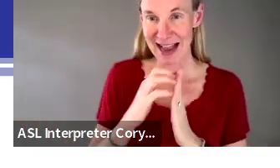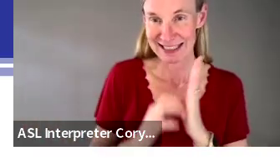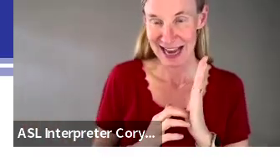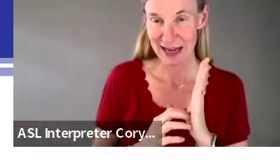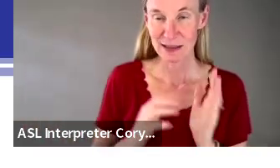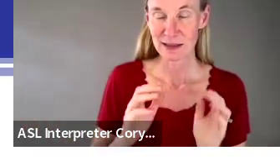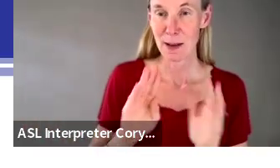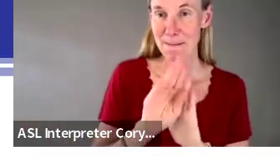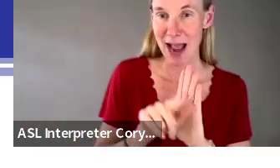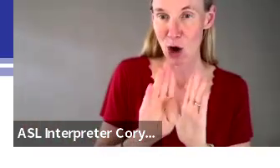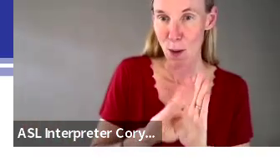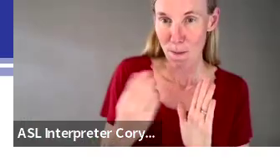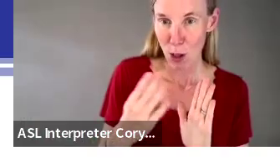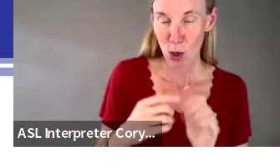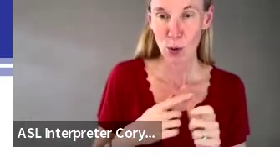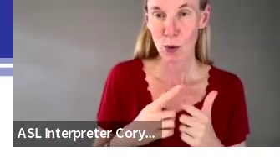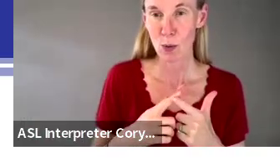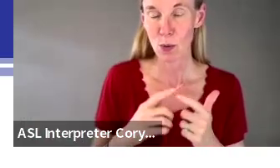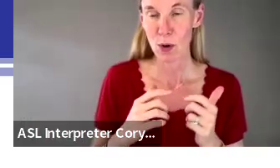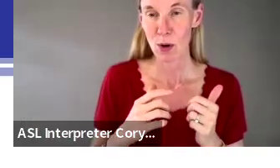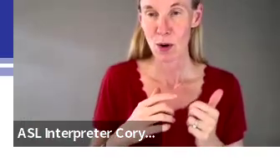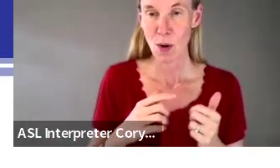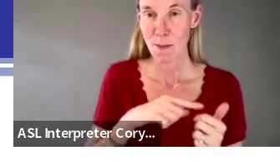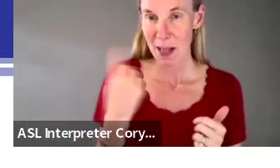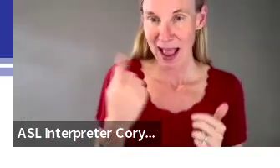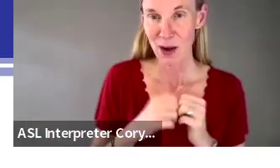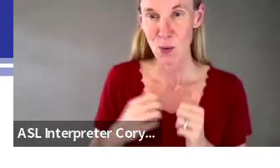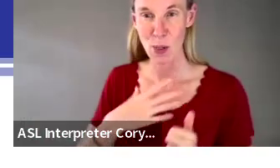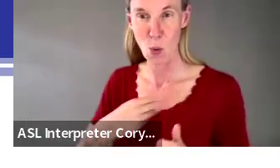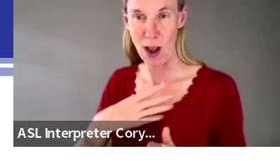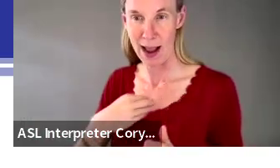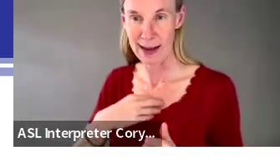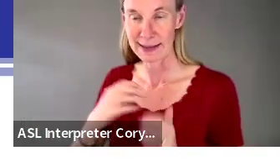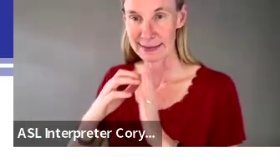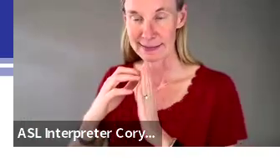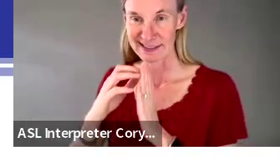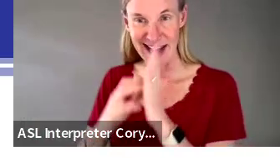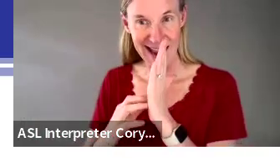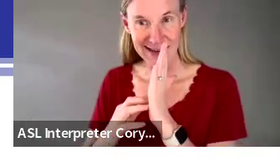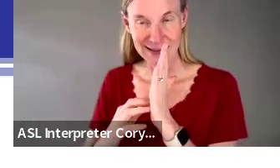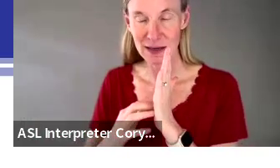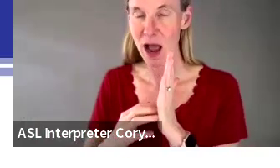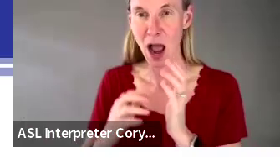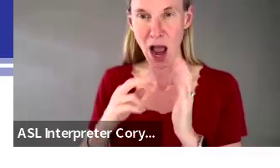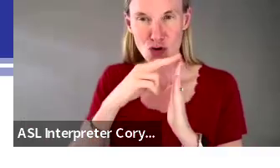white text. I can read longer, less eye fatigue, and it's so much better.